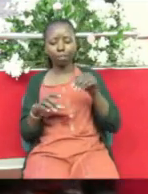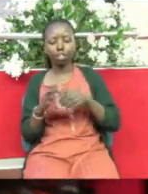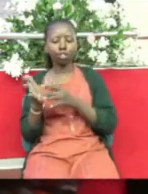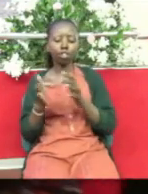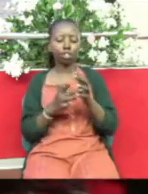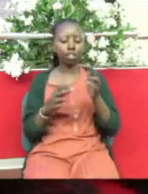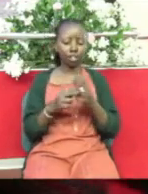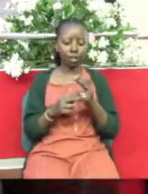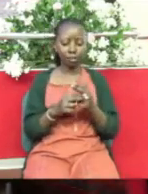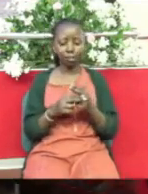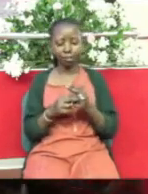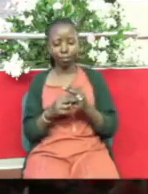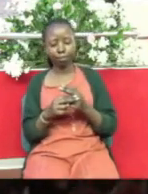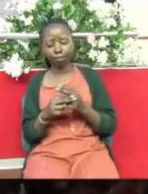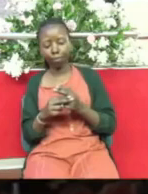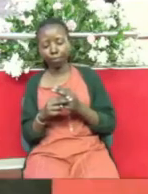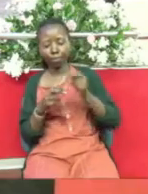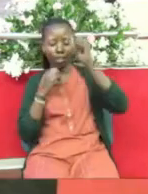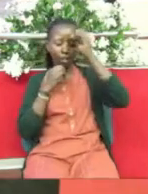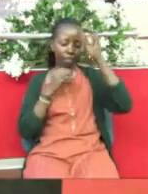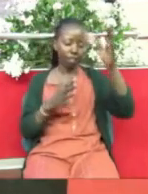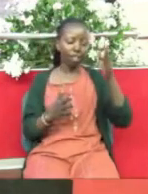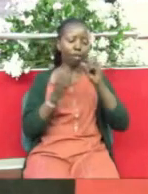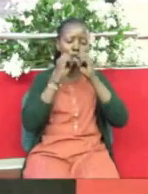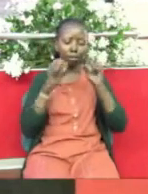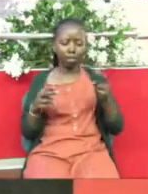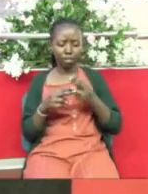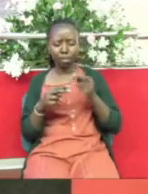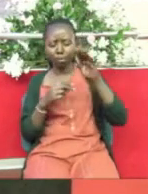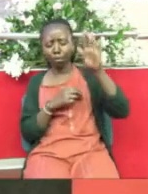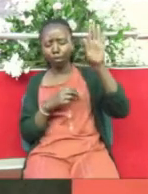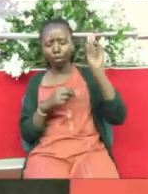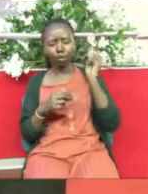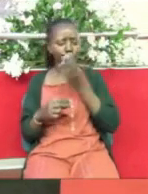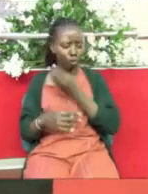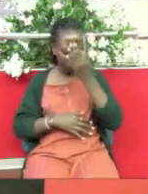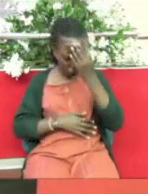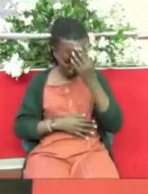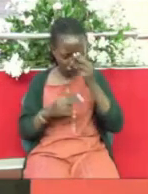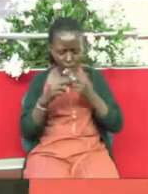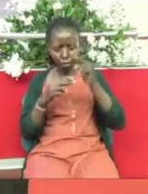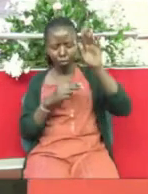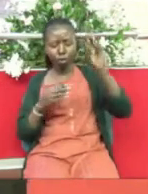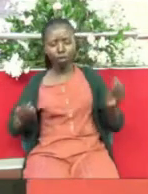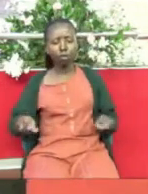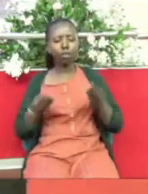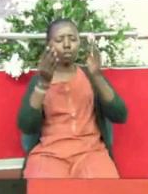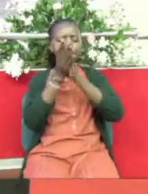of Jesus Christ. Abba Father, we bless you. Abba Father, we honor you. We give you